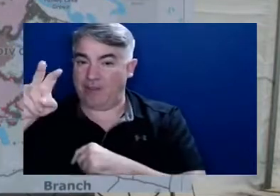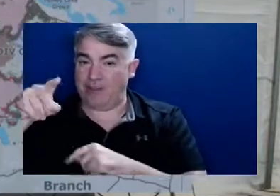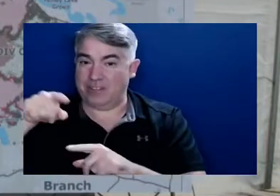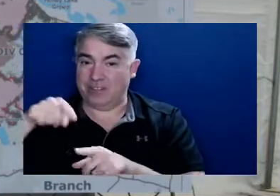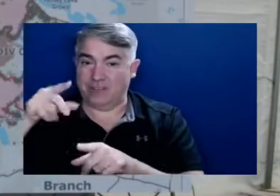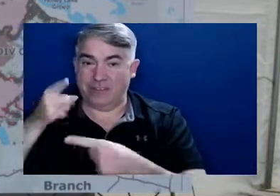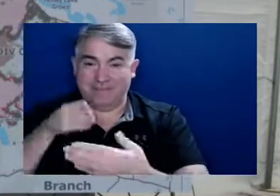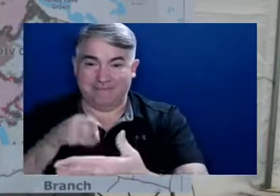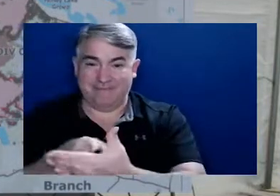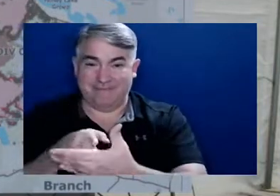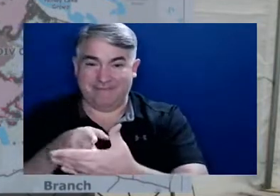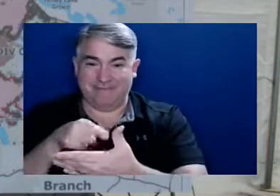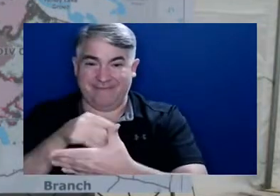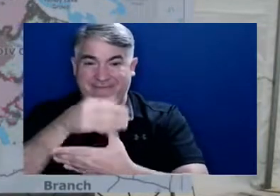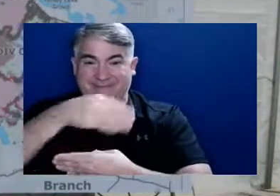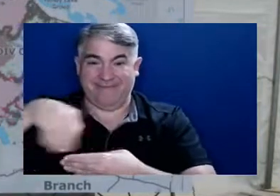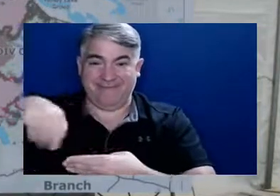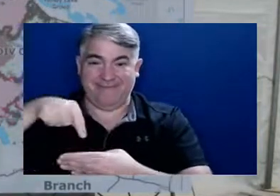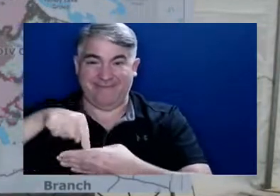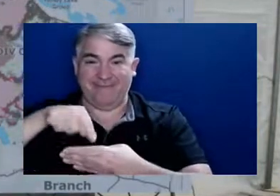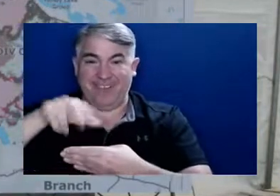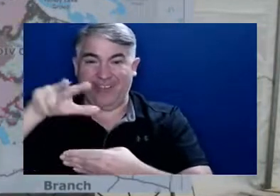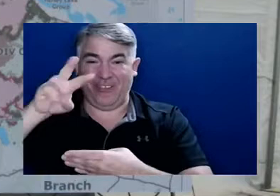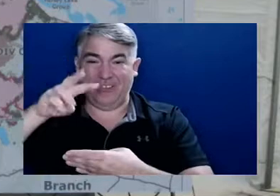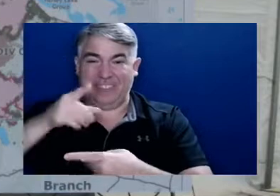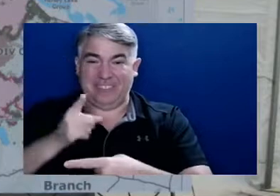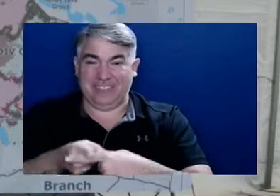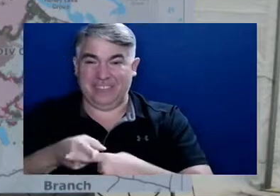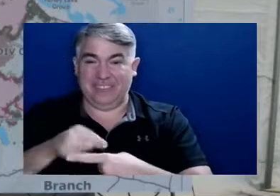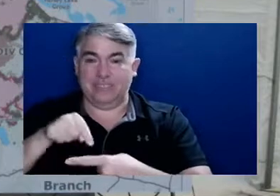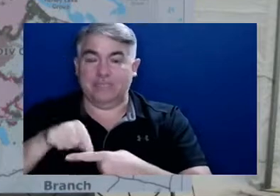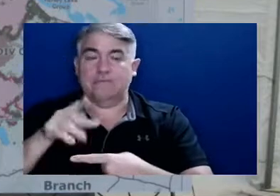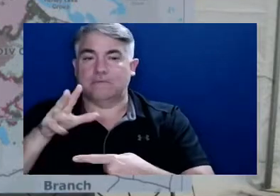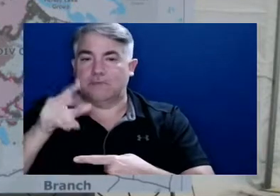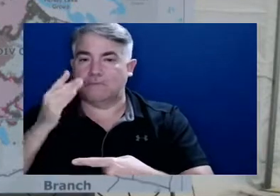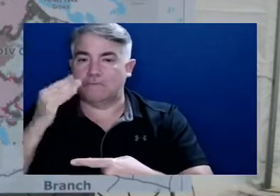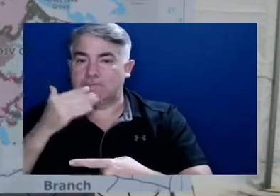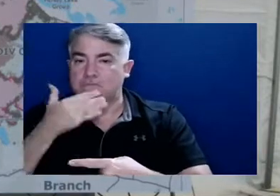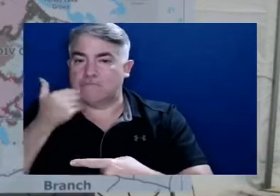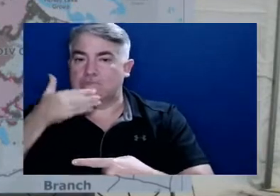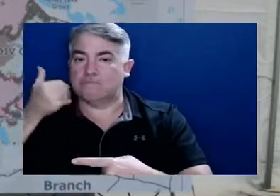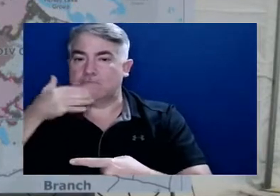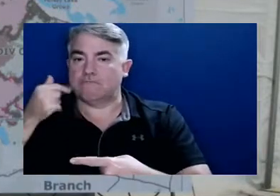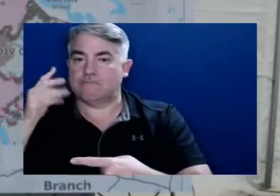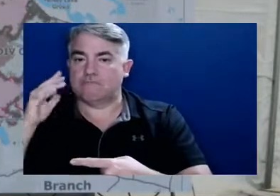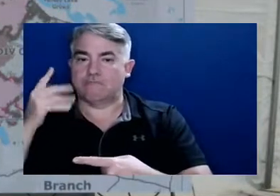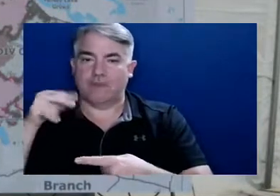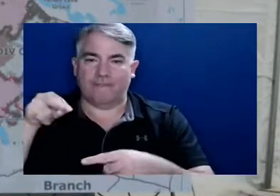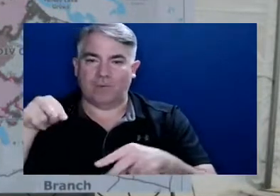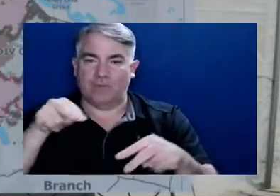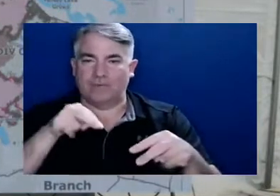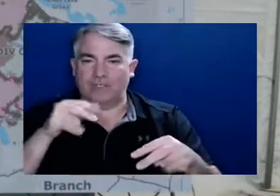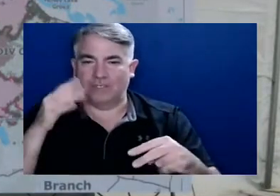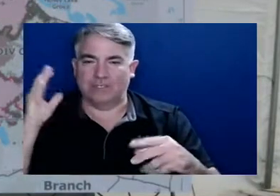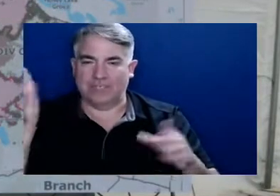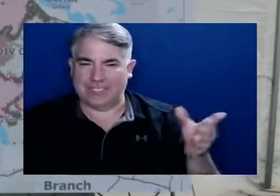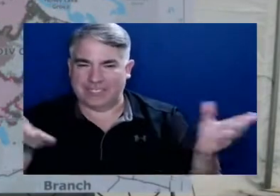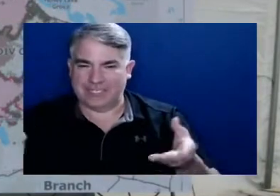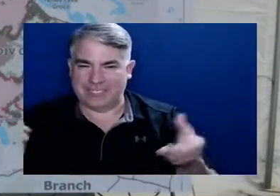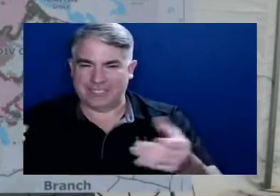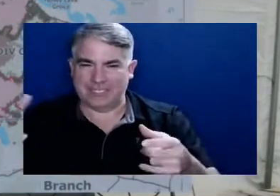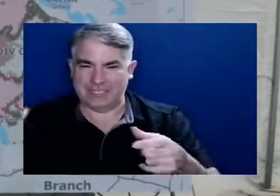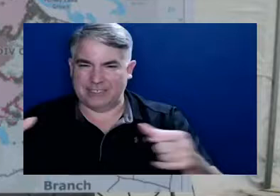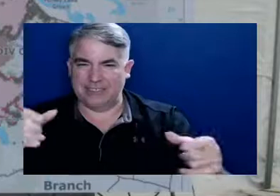inside the lines for several days. The only issue we've been dealing with is the stump branch has some, we're calling it the peat bog. It's basically a meadow burning that's very dry because